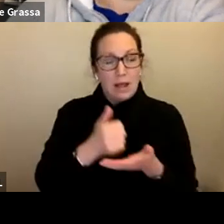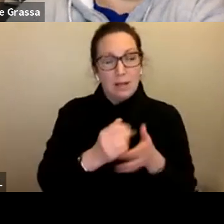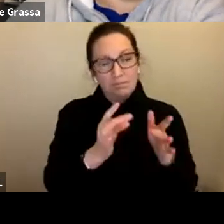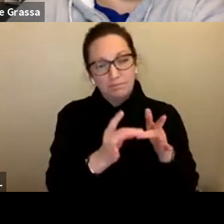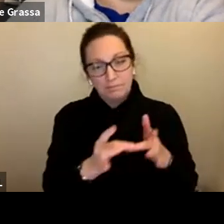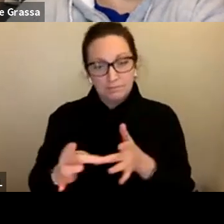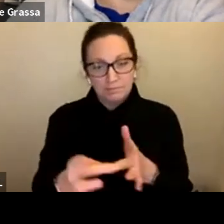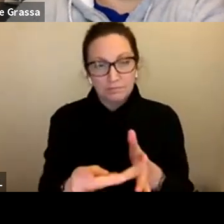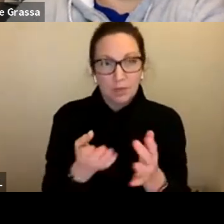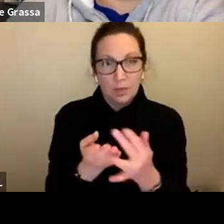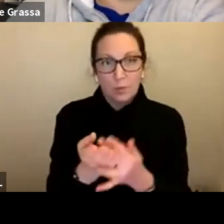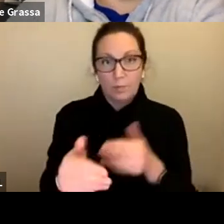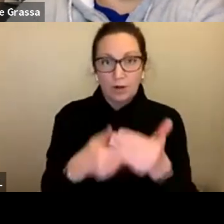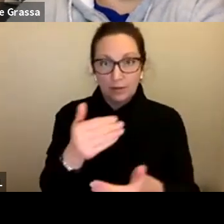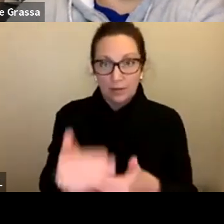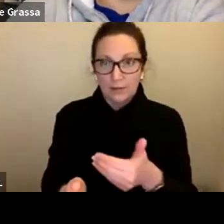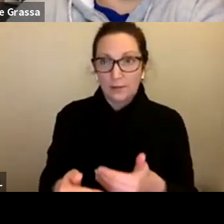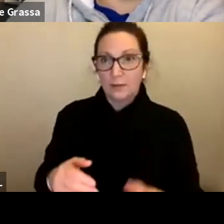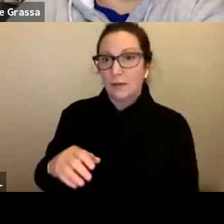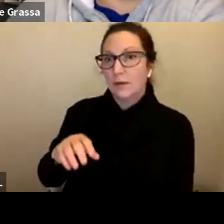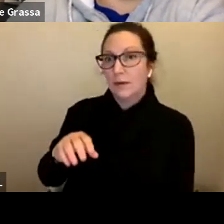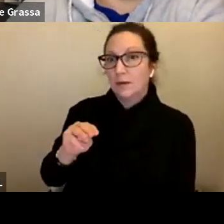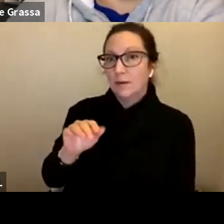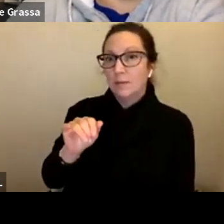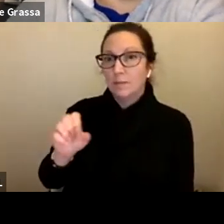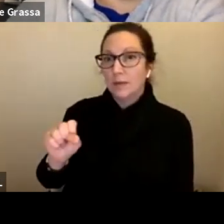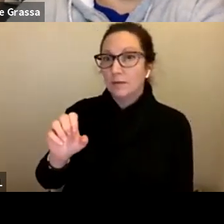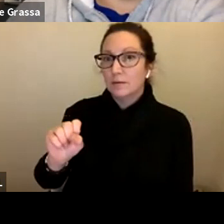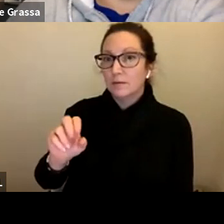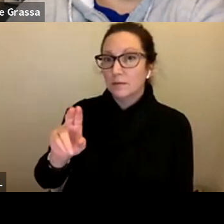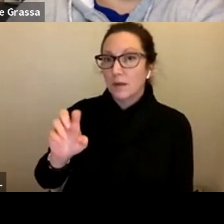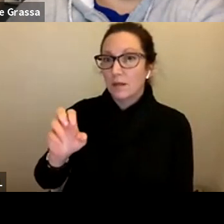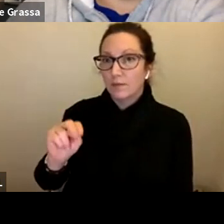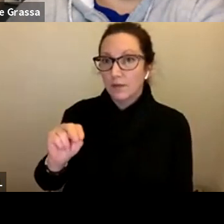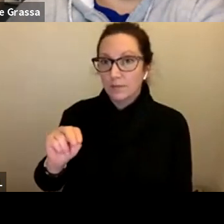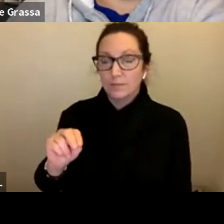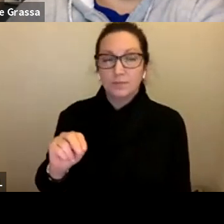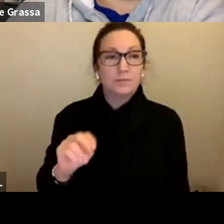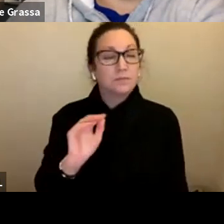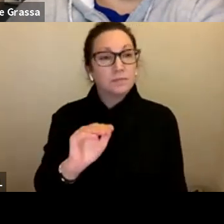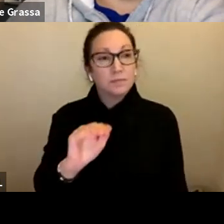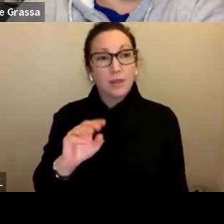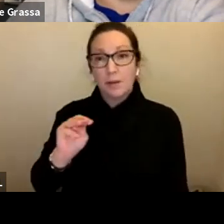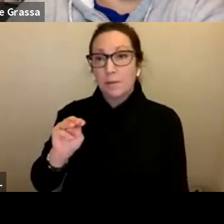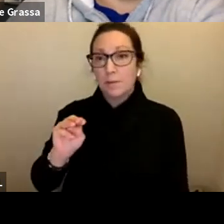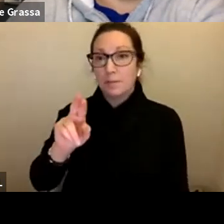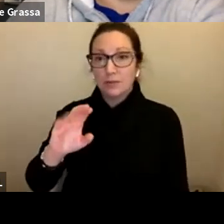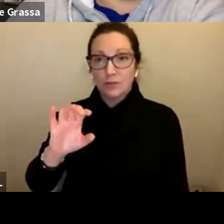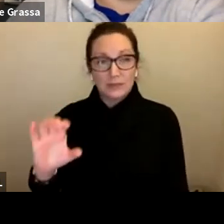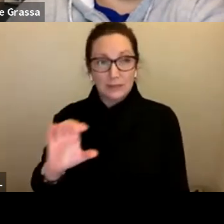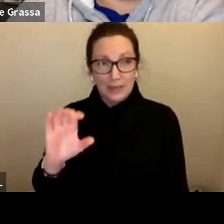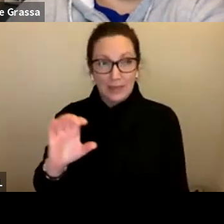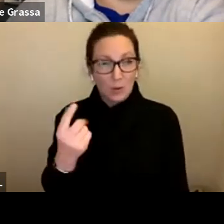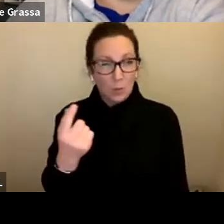necessary. Yeah, Mr. Contempas, just one note here, because I want to make sure that we're, just one small